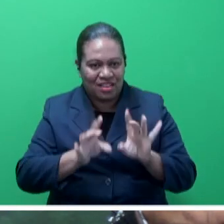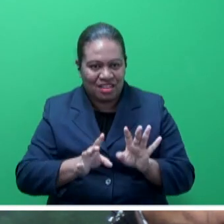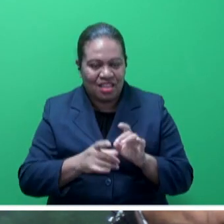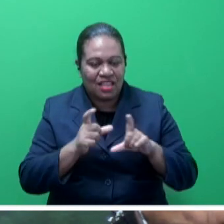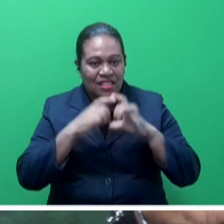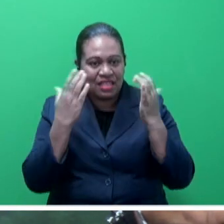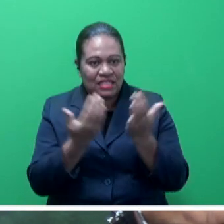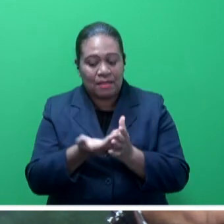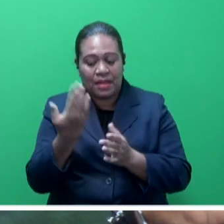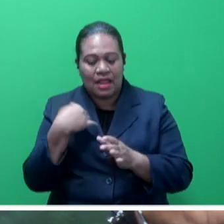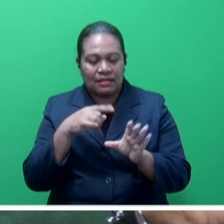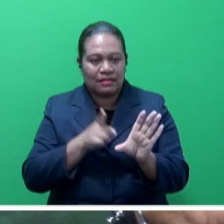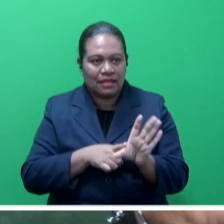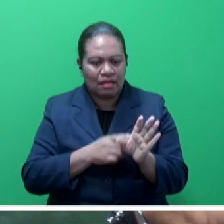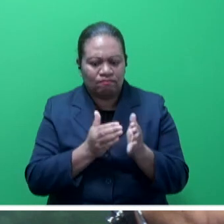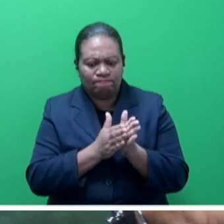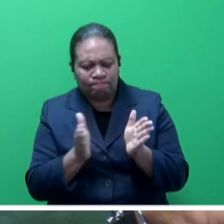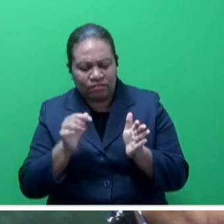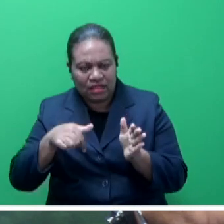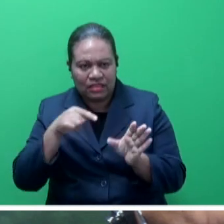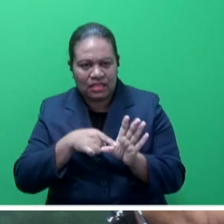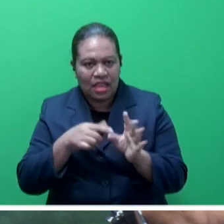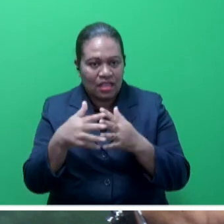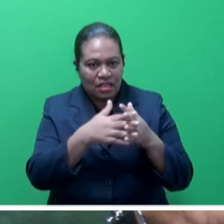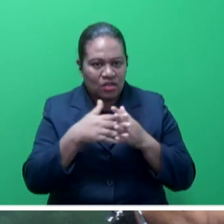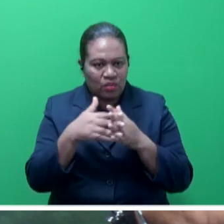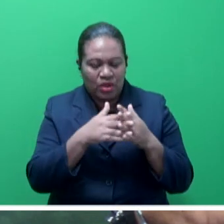December 2021 to February 2022. This is followed by USA,